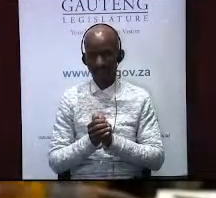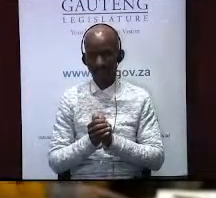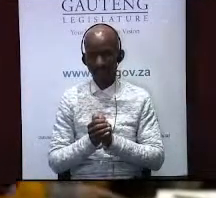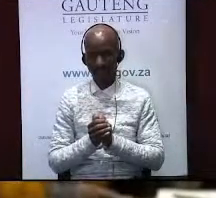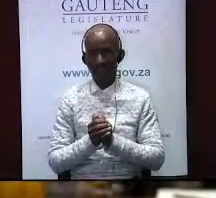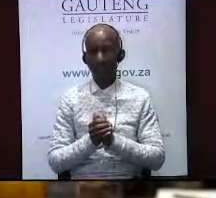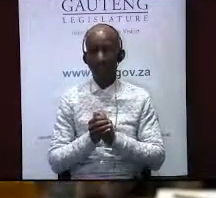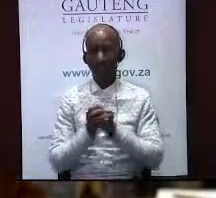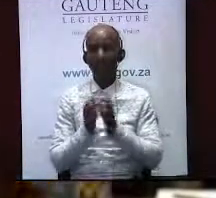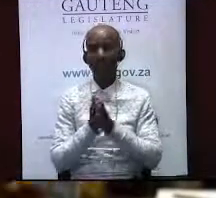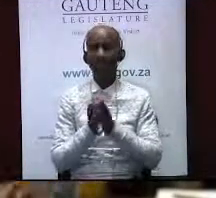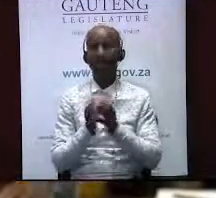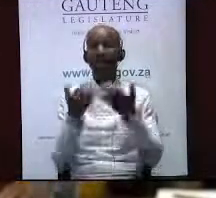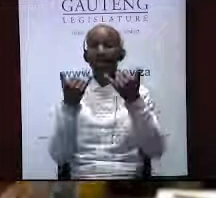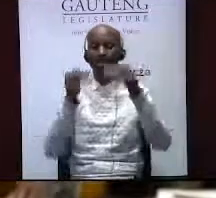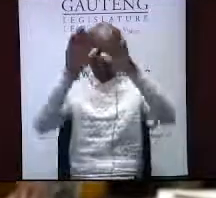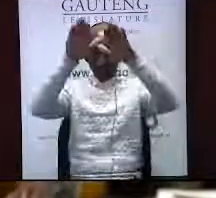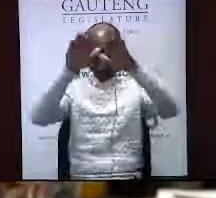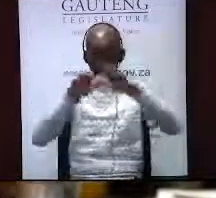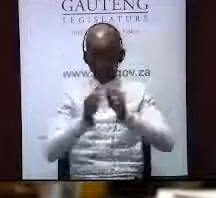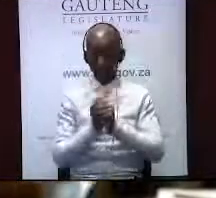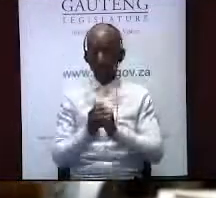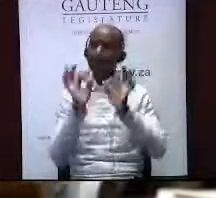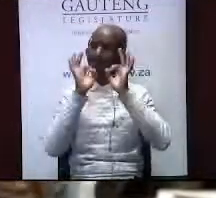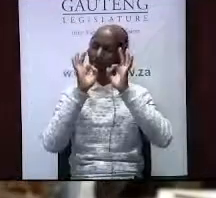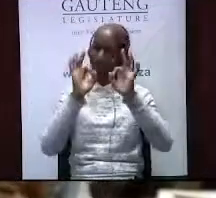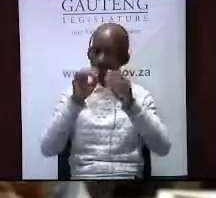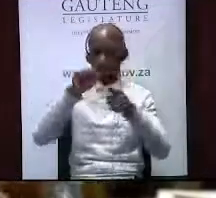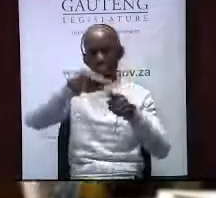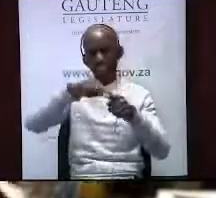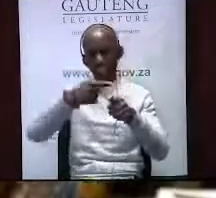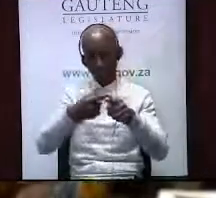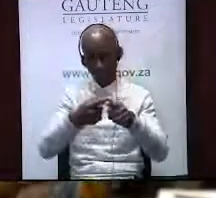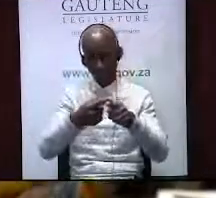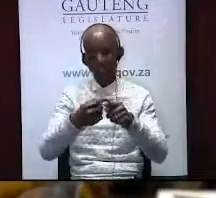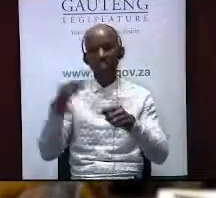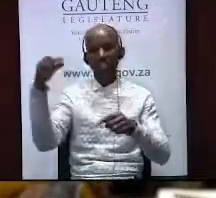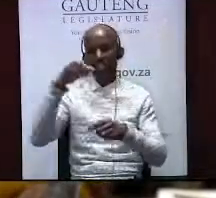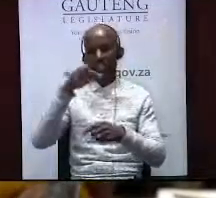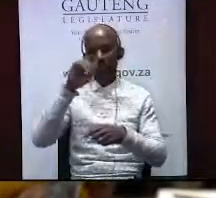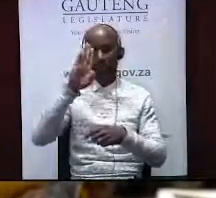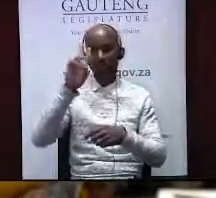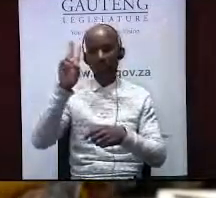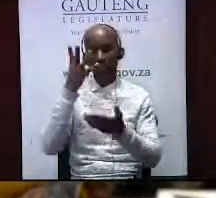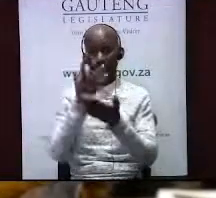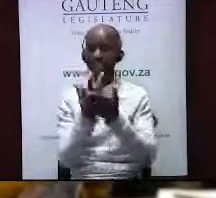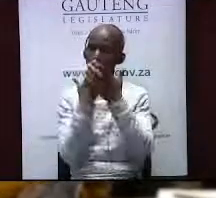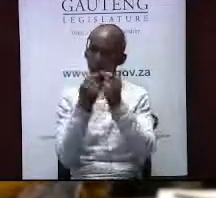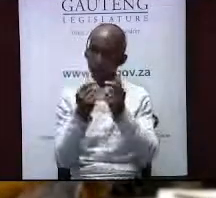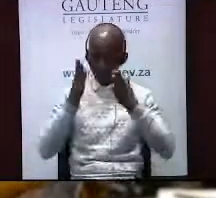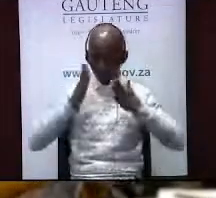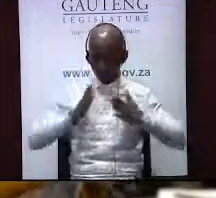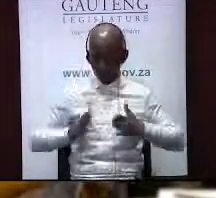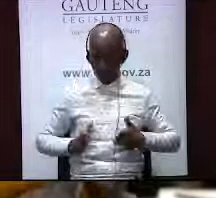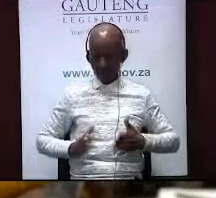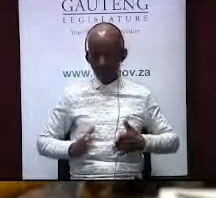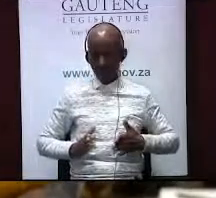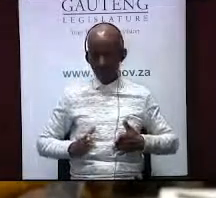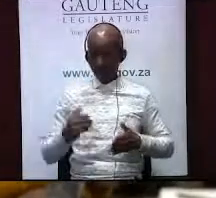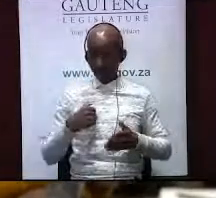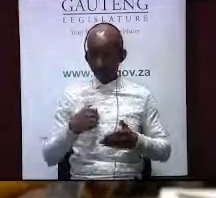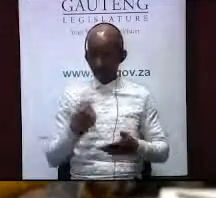by the grace of God, as a perfect example of what gender-based violence can do to a human being.